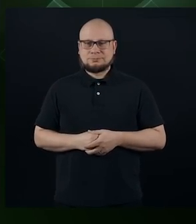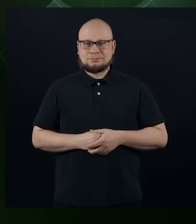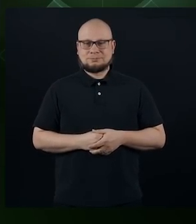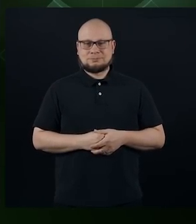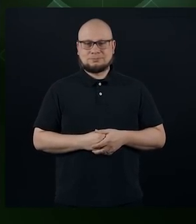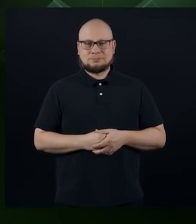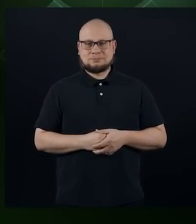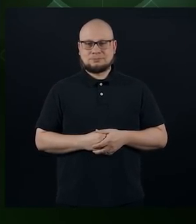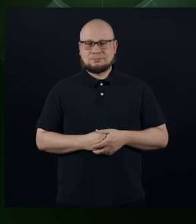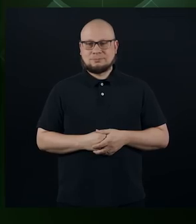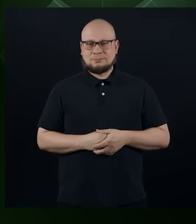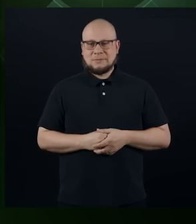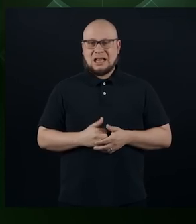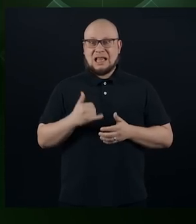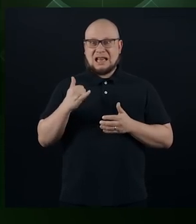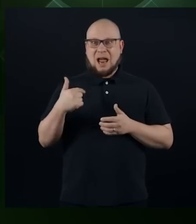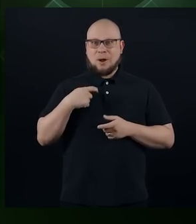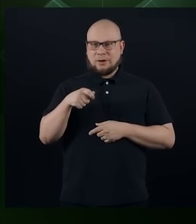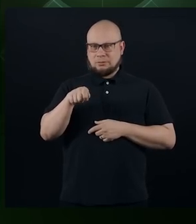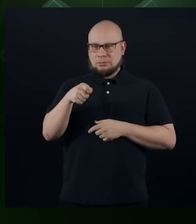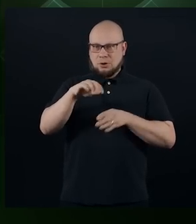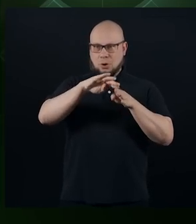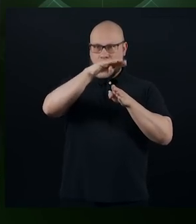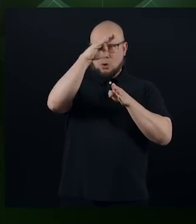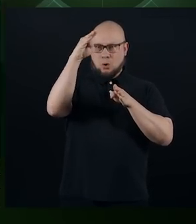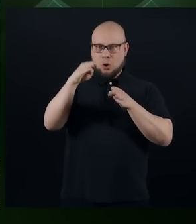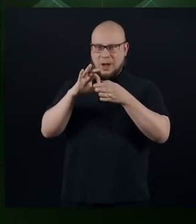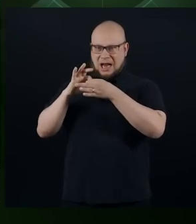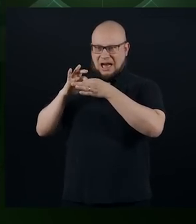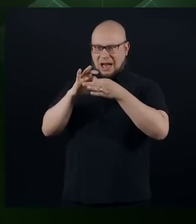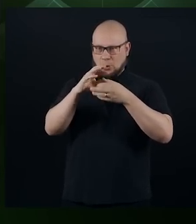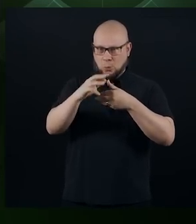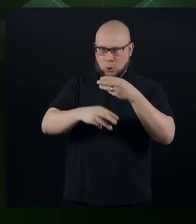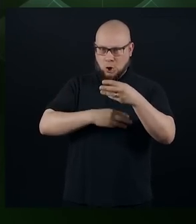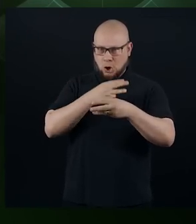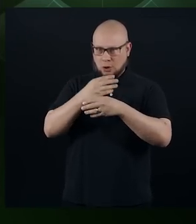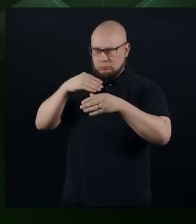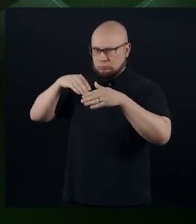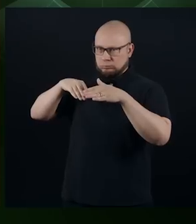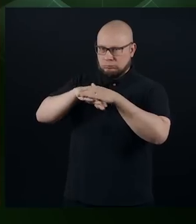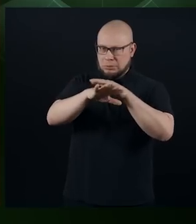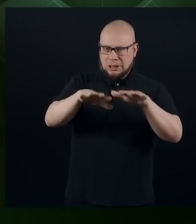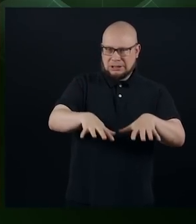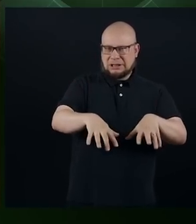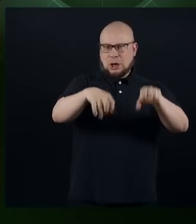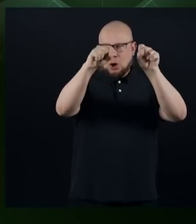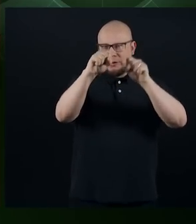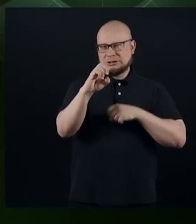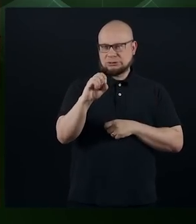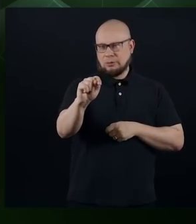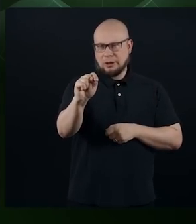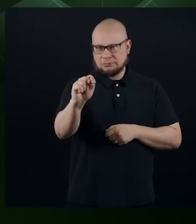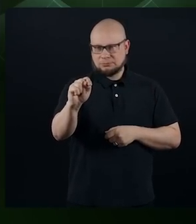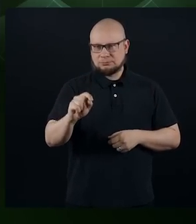It's time to bridge the worlds and take our rightful places as lords of the